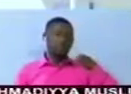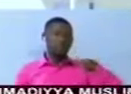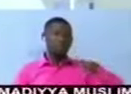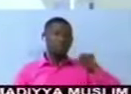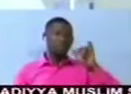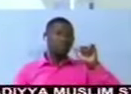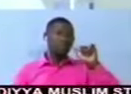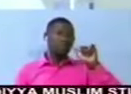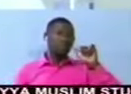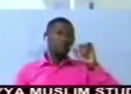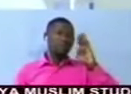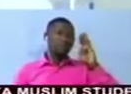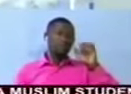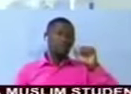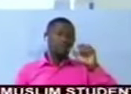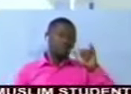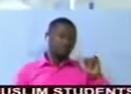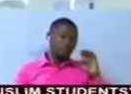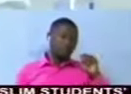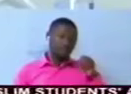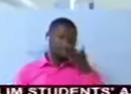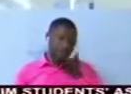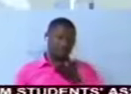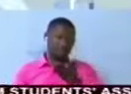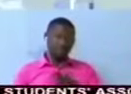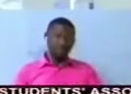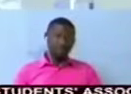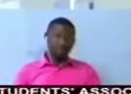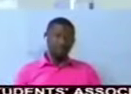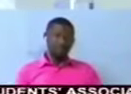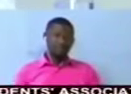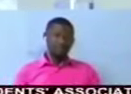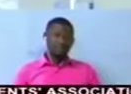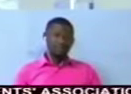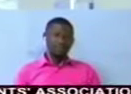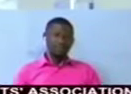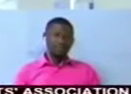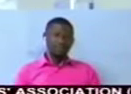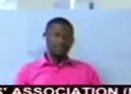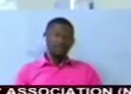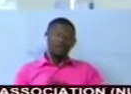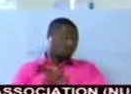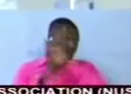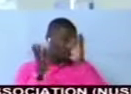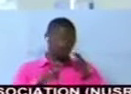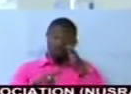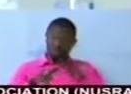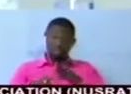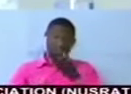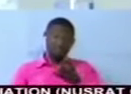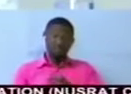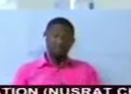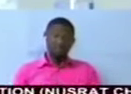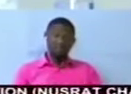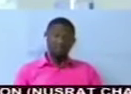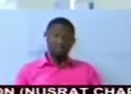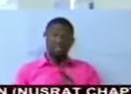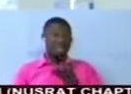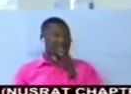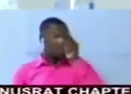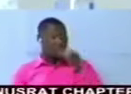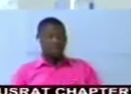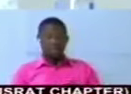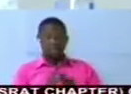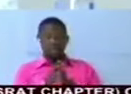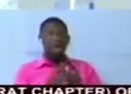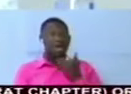them object to you being asked to strip yourself? Ndax ñoom amna